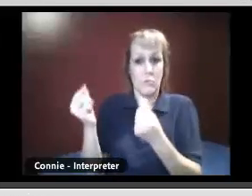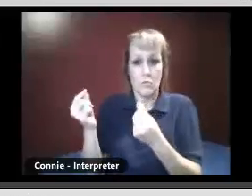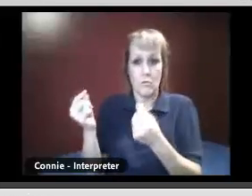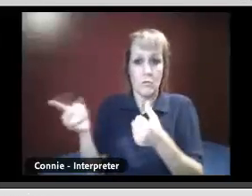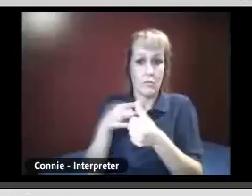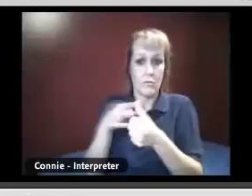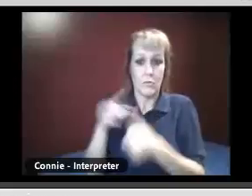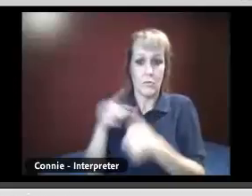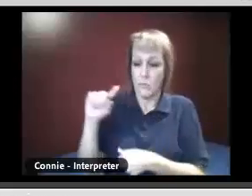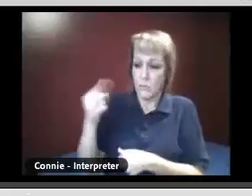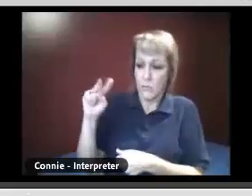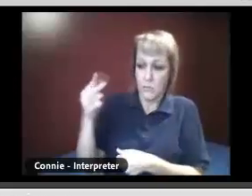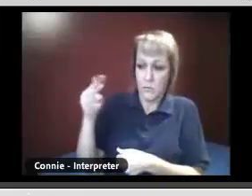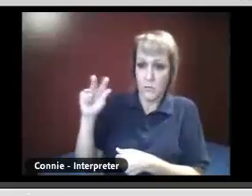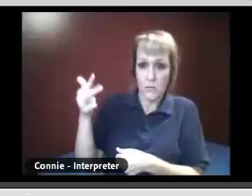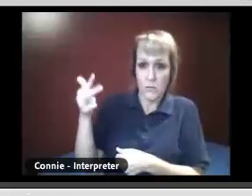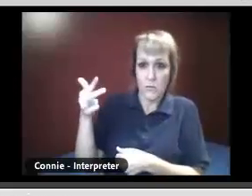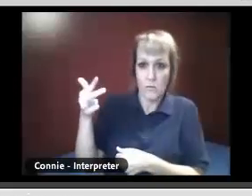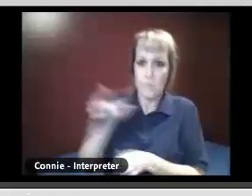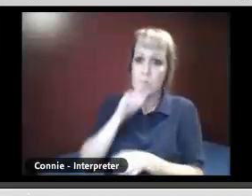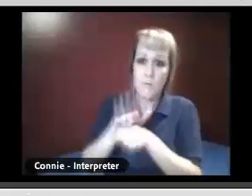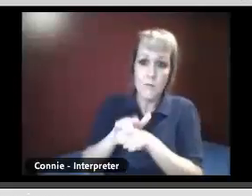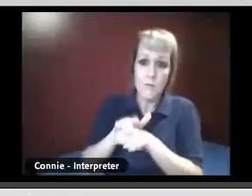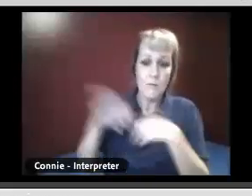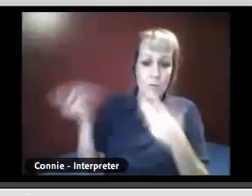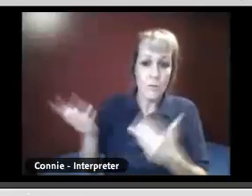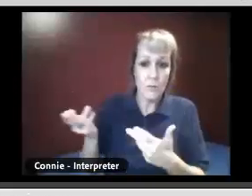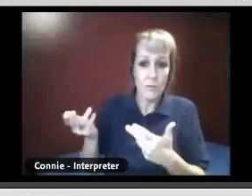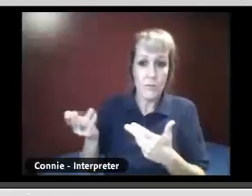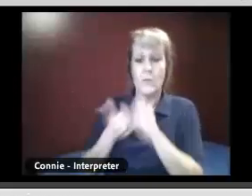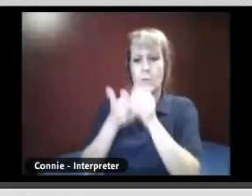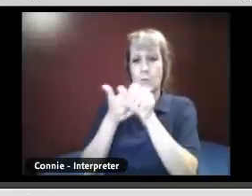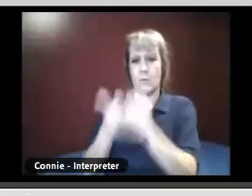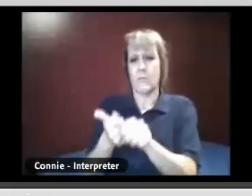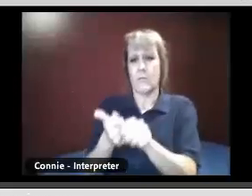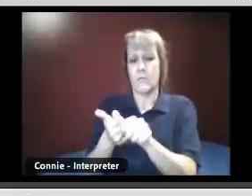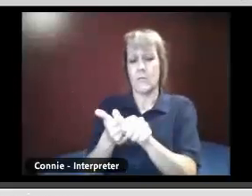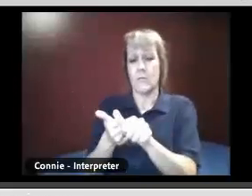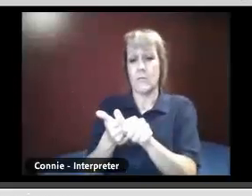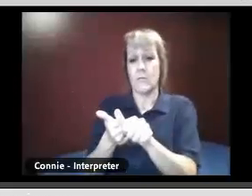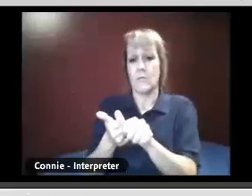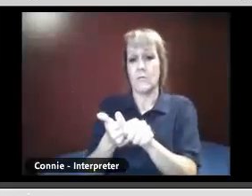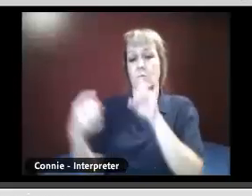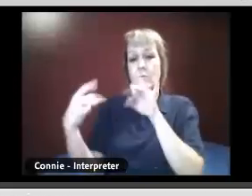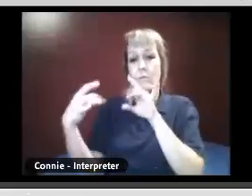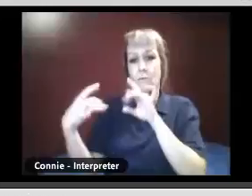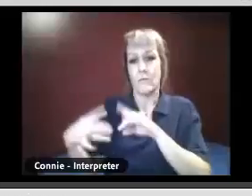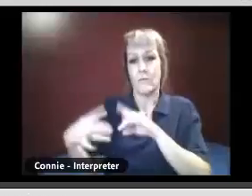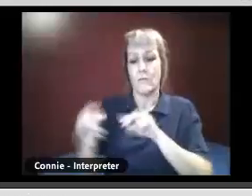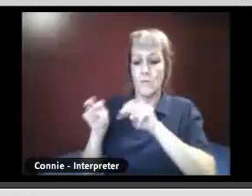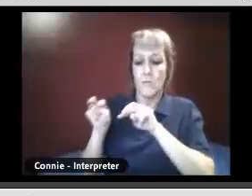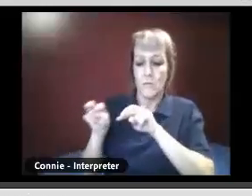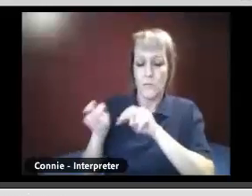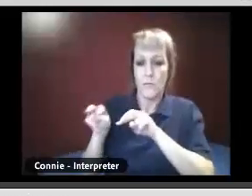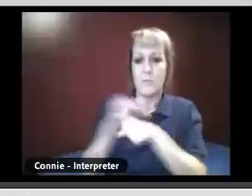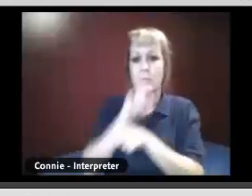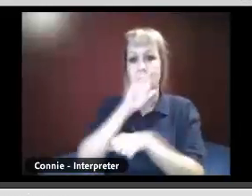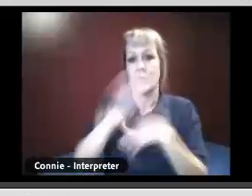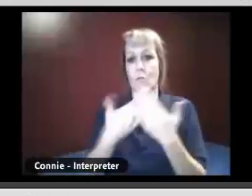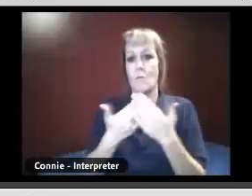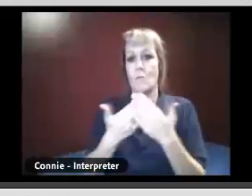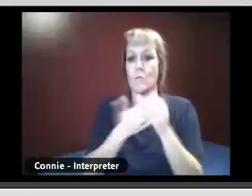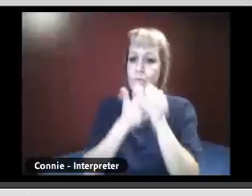What do we have commitment through? And so as we follow through on that, here's where your feedback, your monitoring comes in to make sure everybody stays on